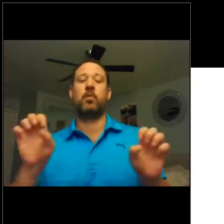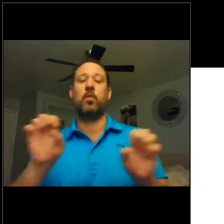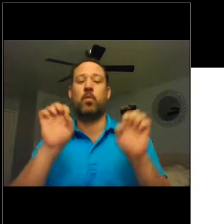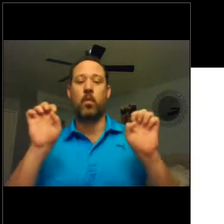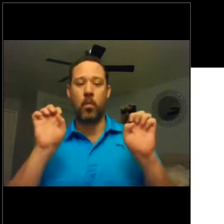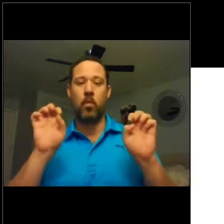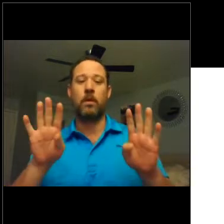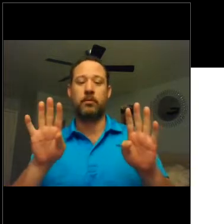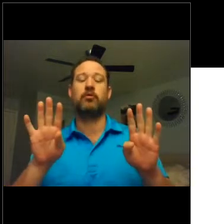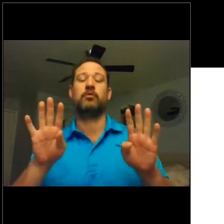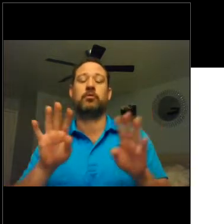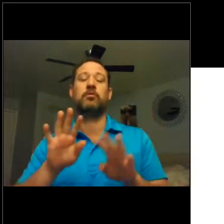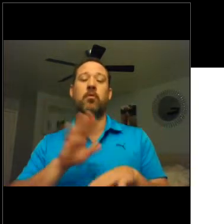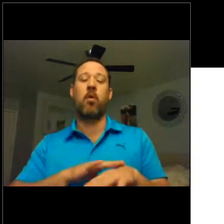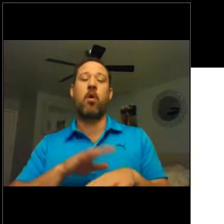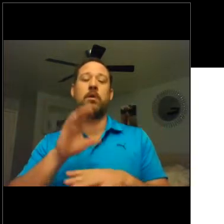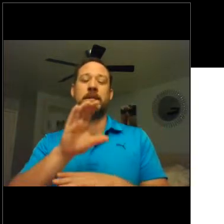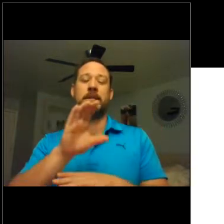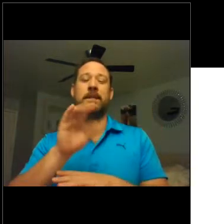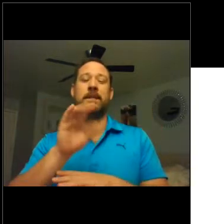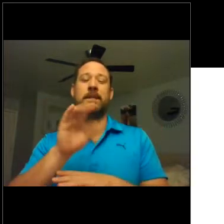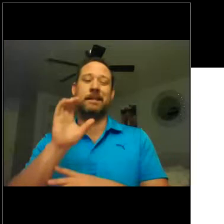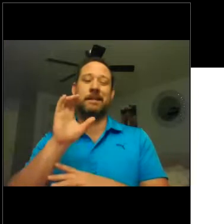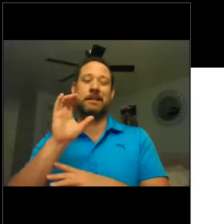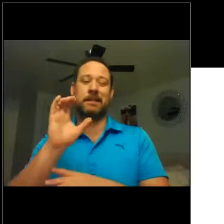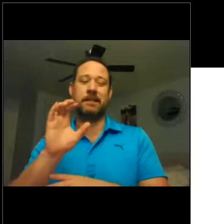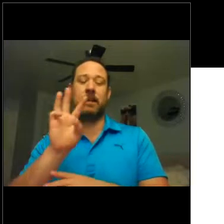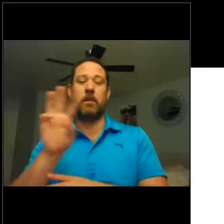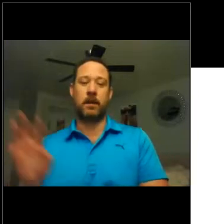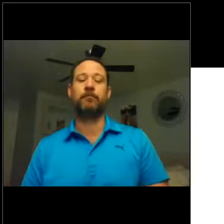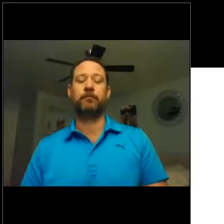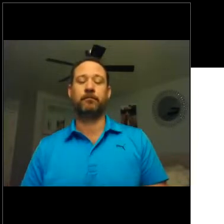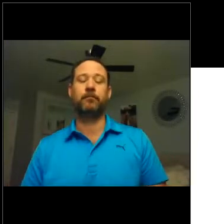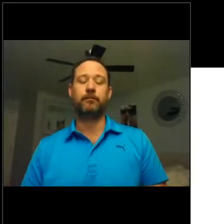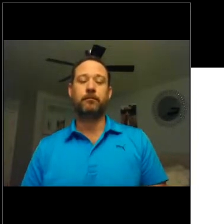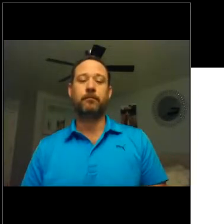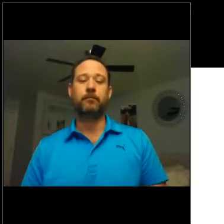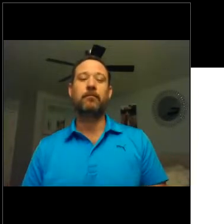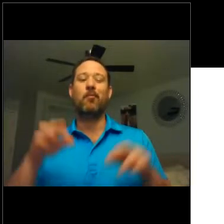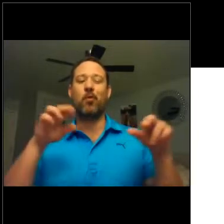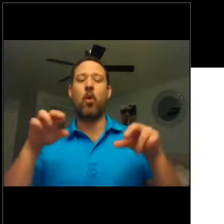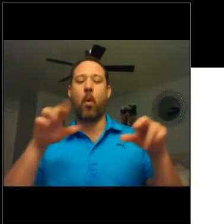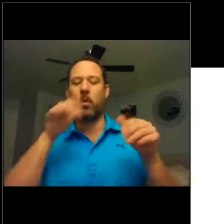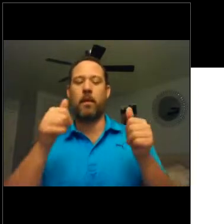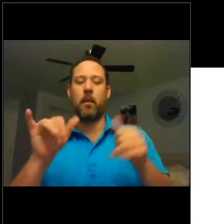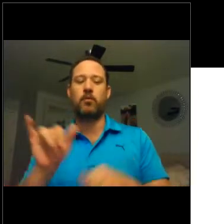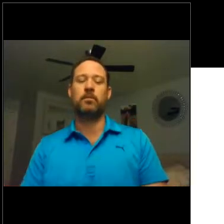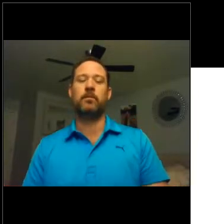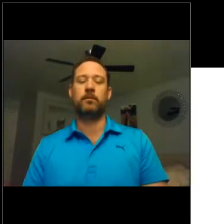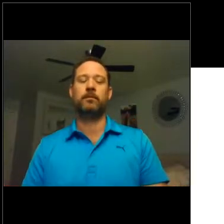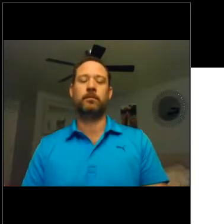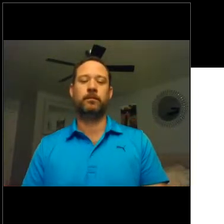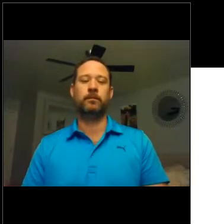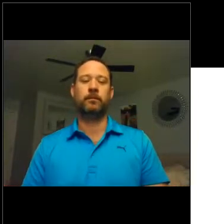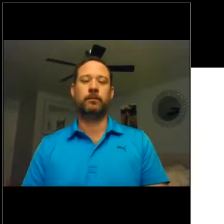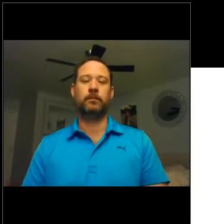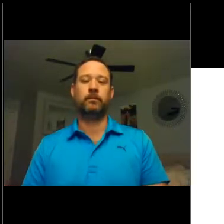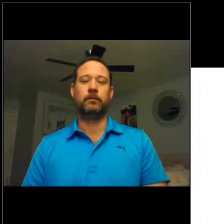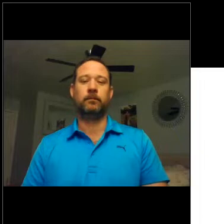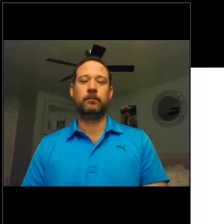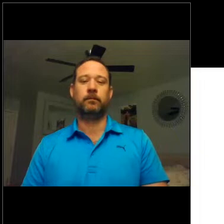asked on the California Transportation Commission website, as well as the recording, which will be posted there as well. And we just